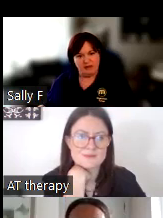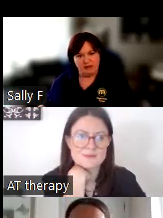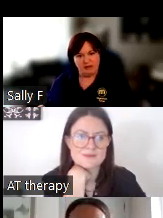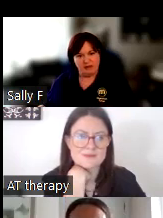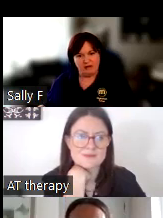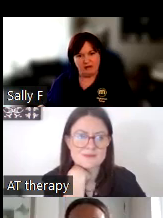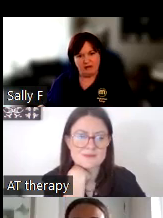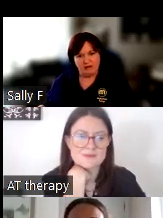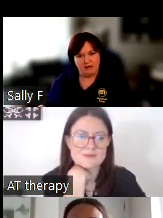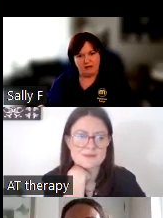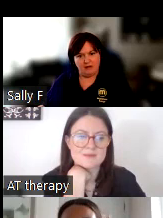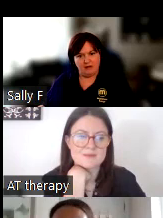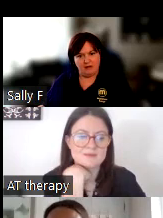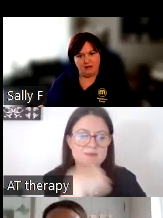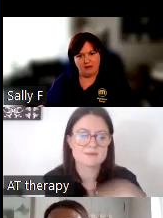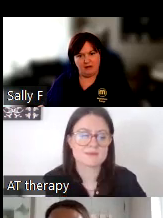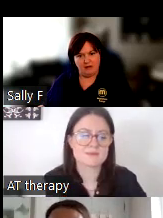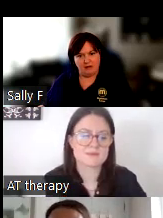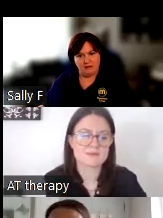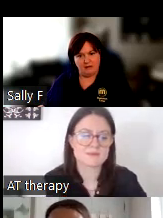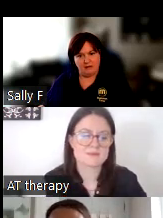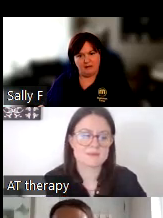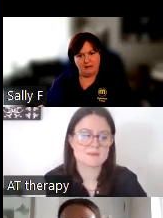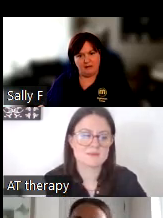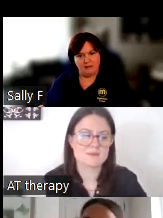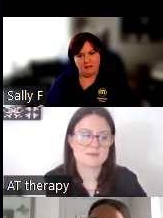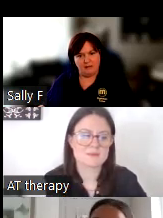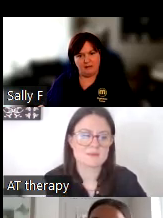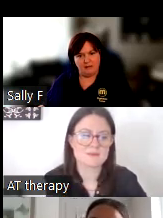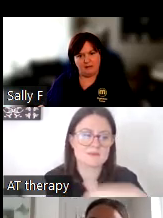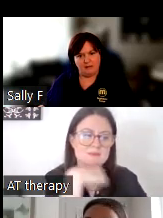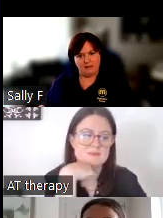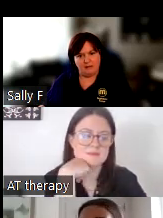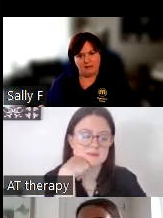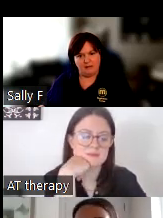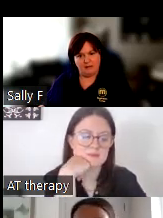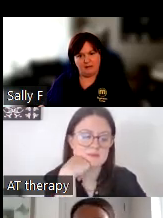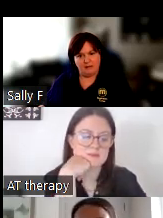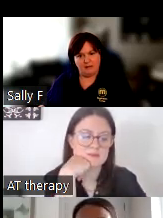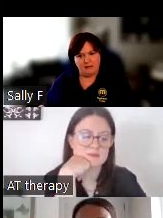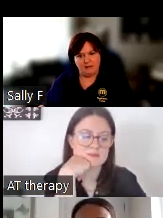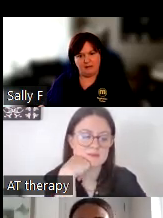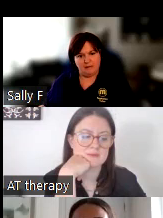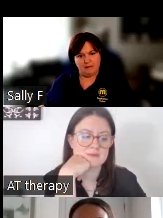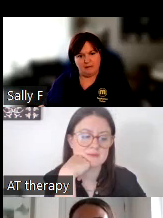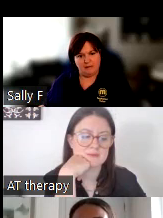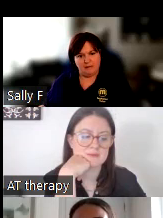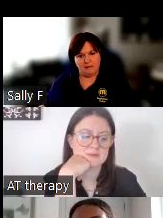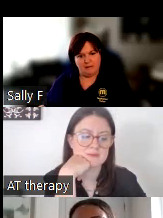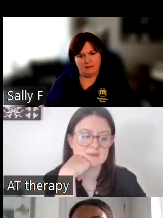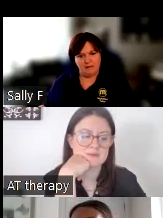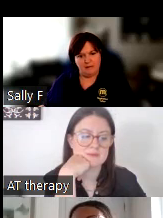community within schools. You know, if a child's been learning Makaton at the preschool level and then they go to school and then nobody knows how to sign,